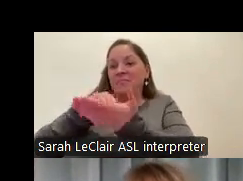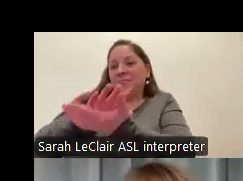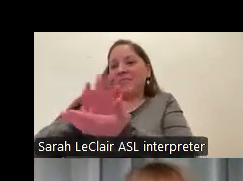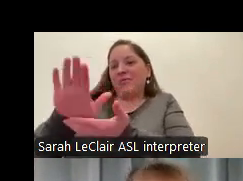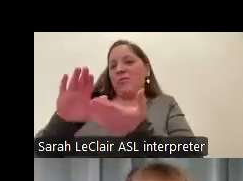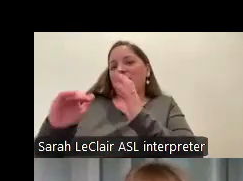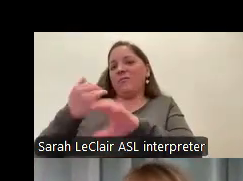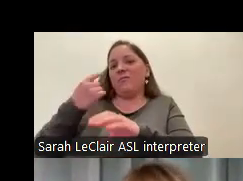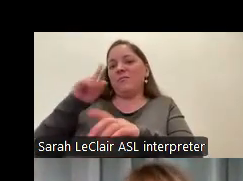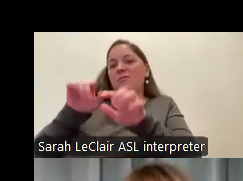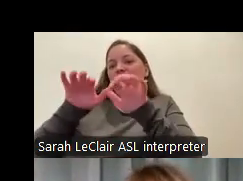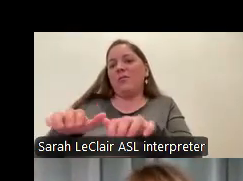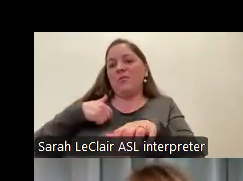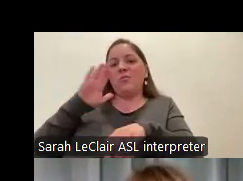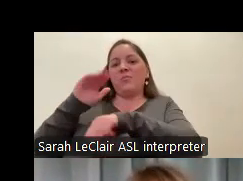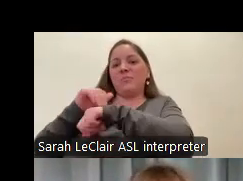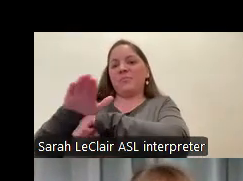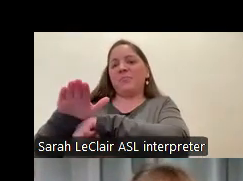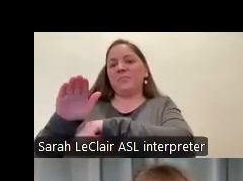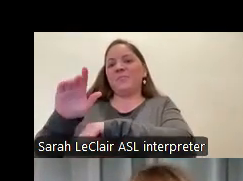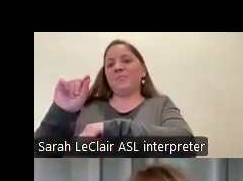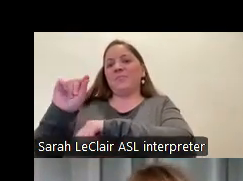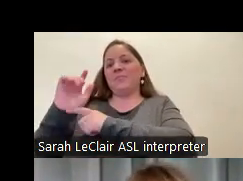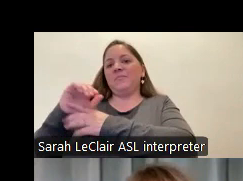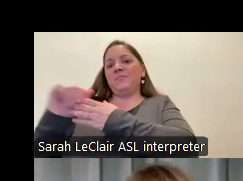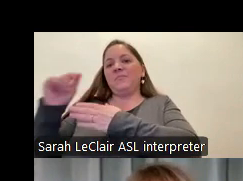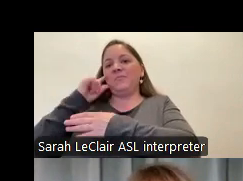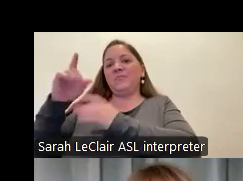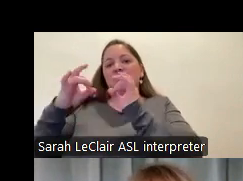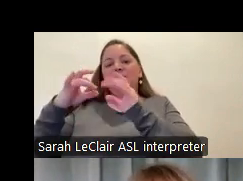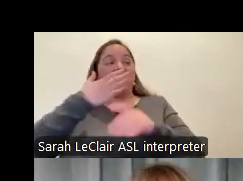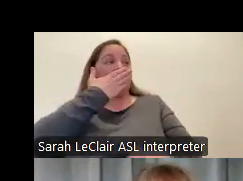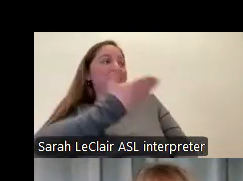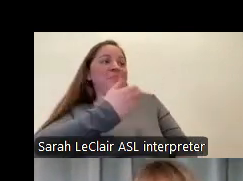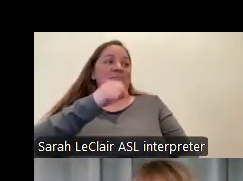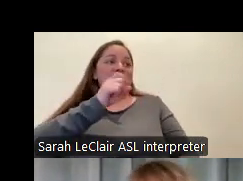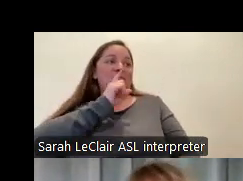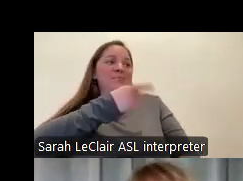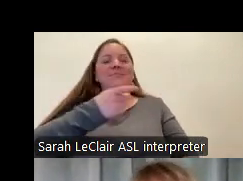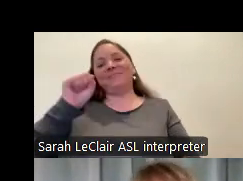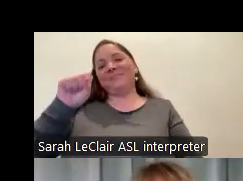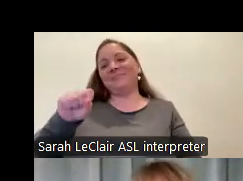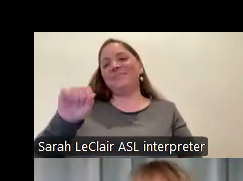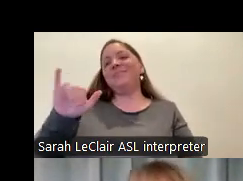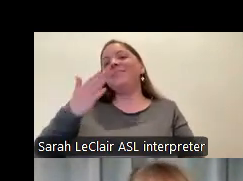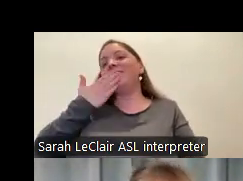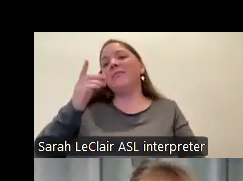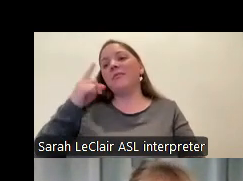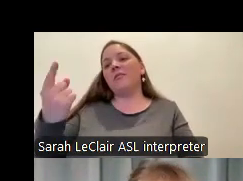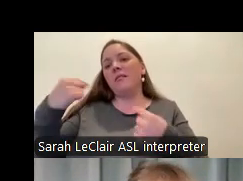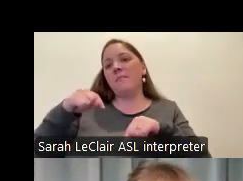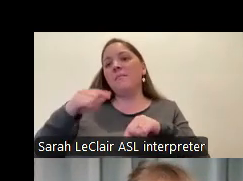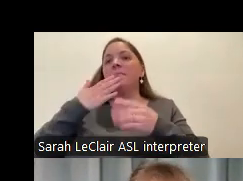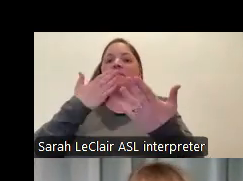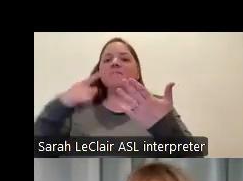you $20 gift card to Starbucks? Oh, absolutely. Thanks. You are welcome. So little thank you for joining us. Thank you, everybody, for